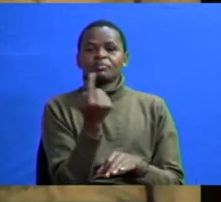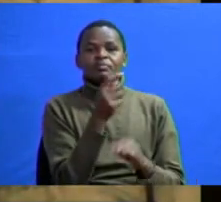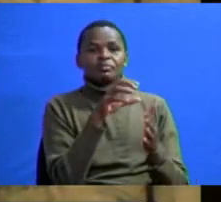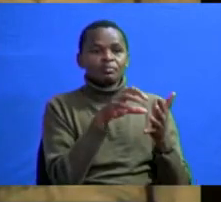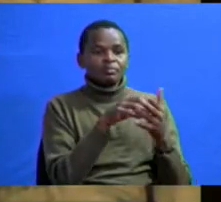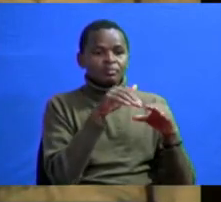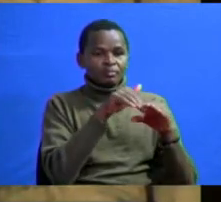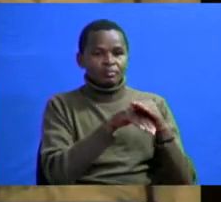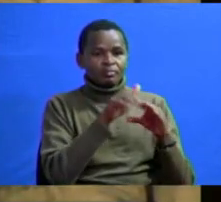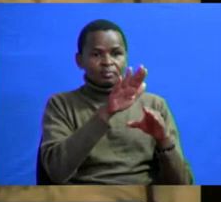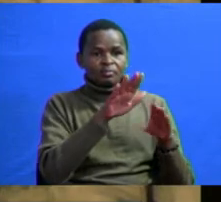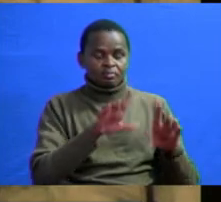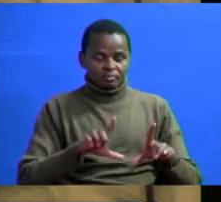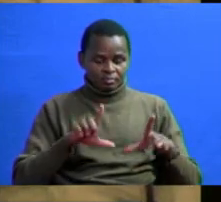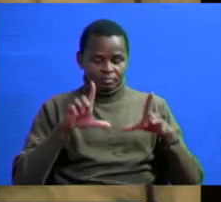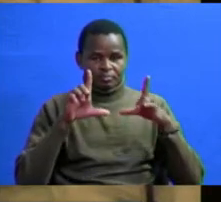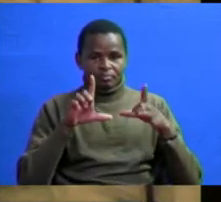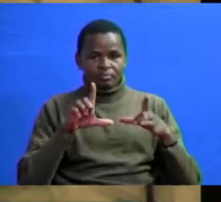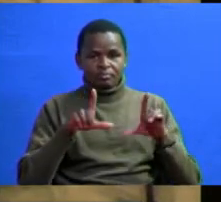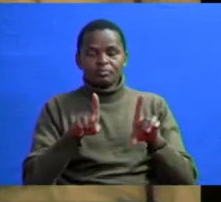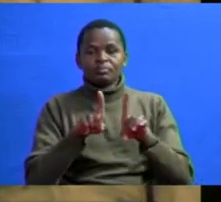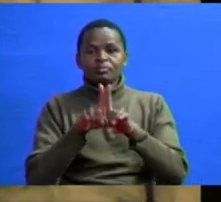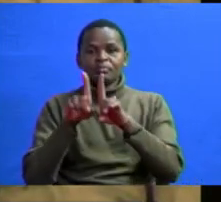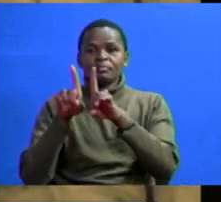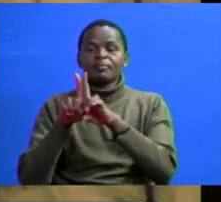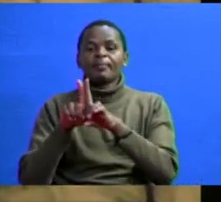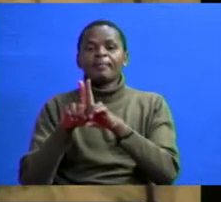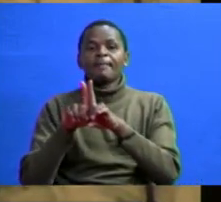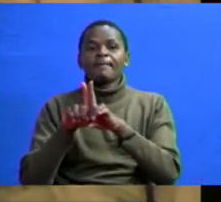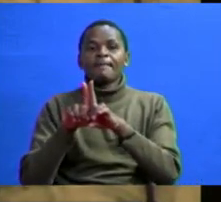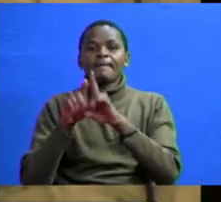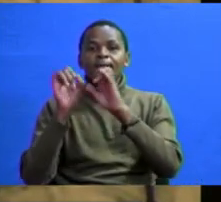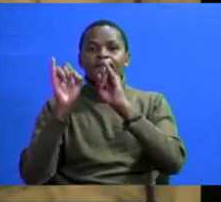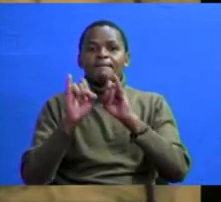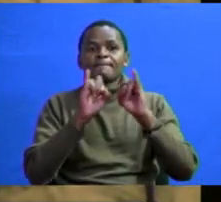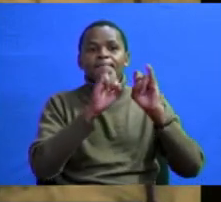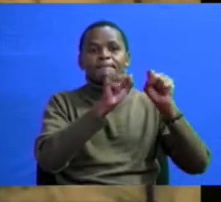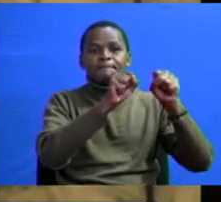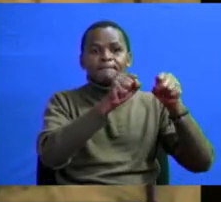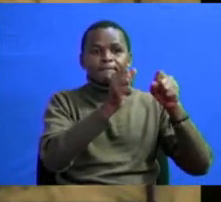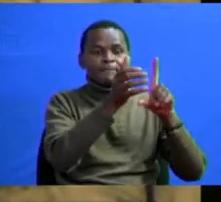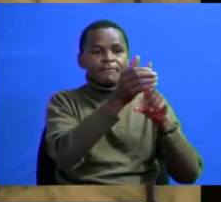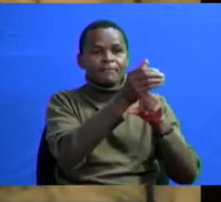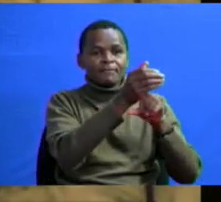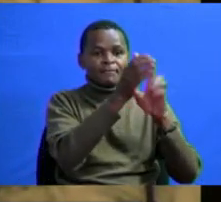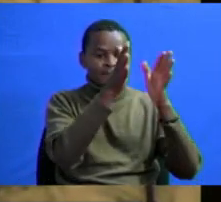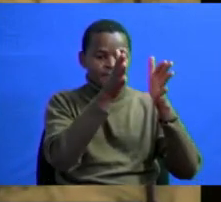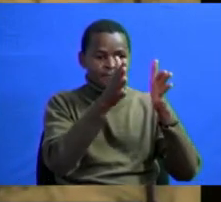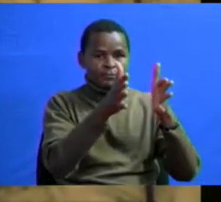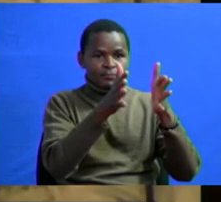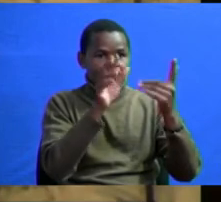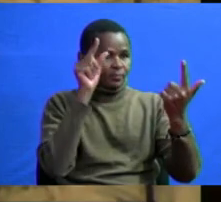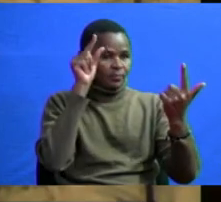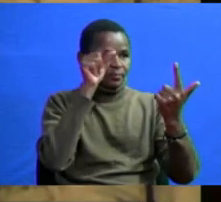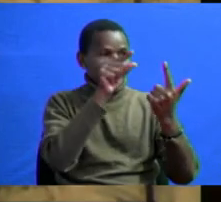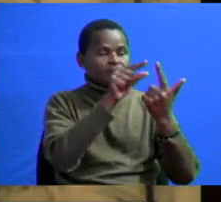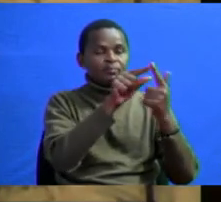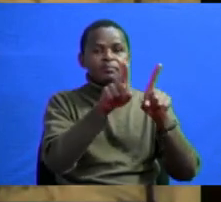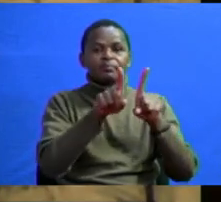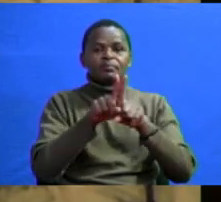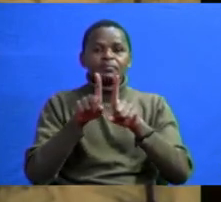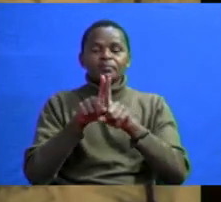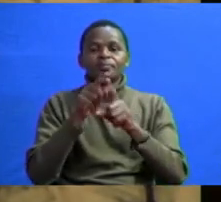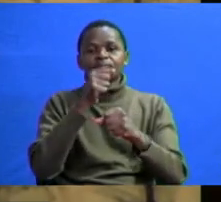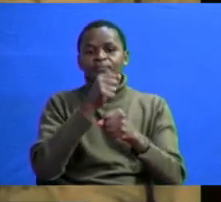in their life? As well, is an individual able to achieve their personal goal and also